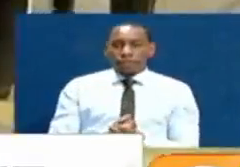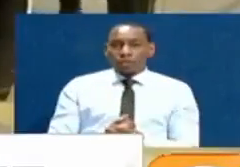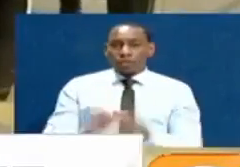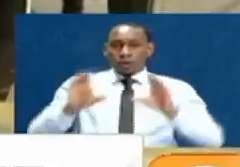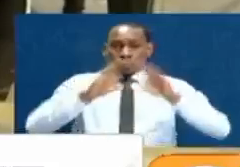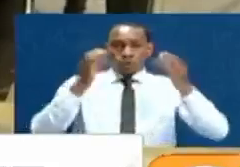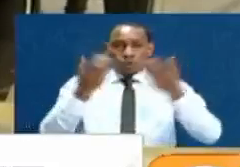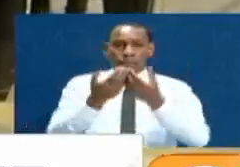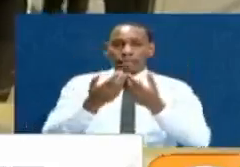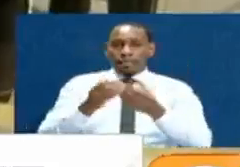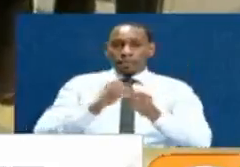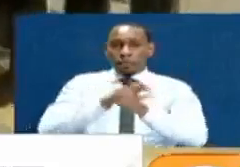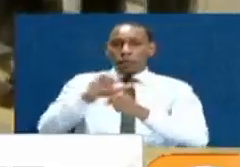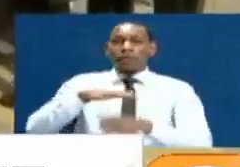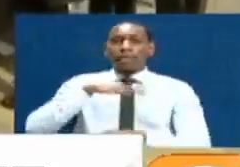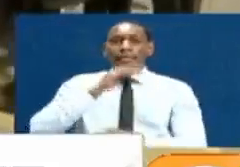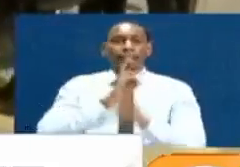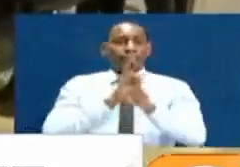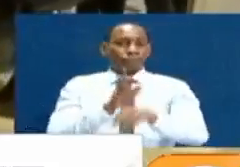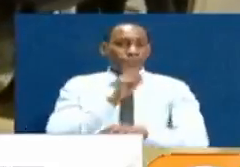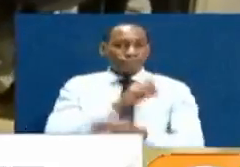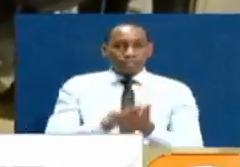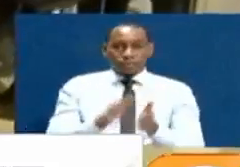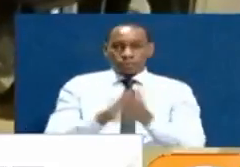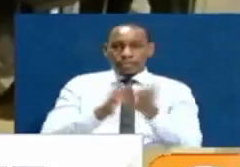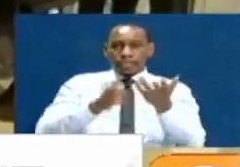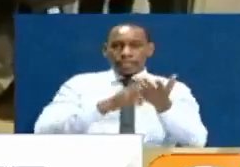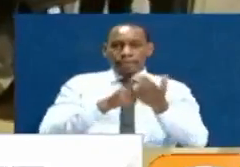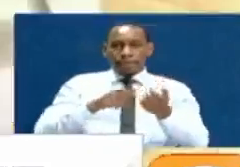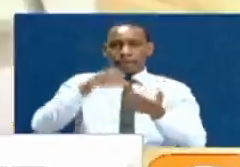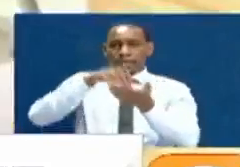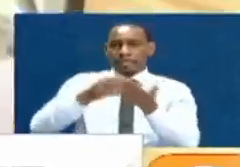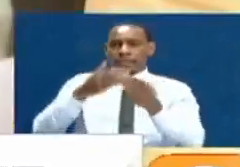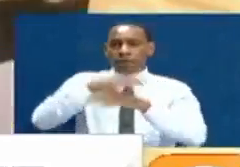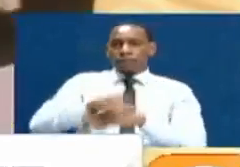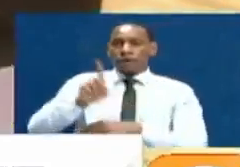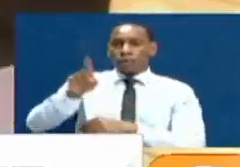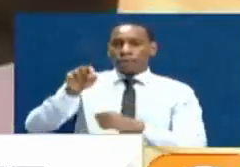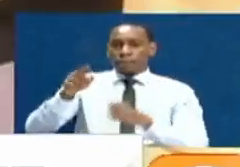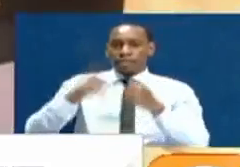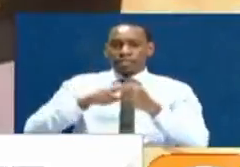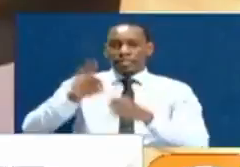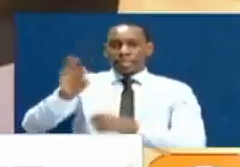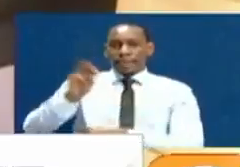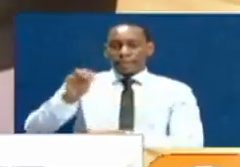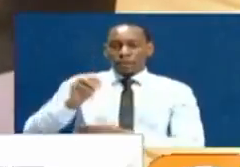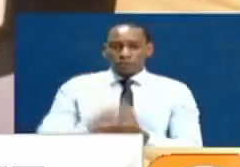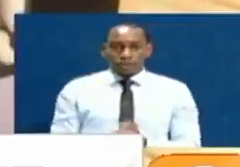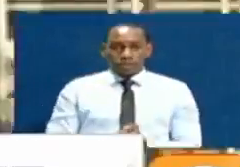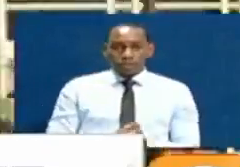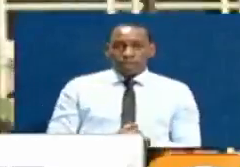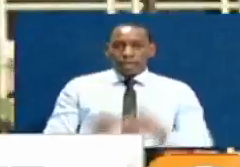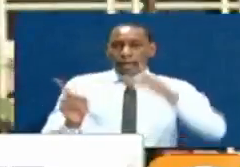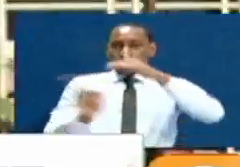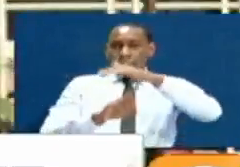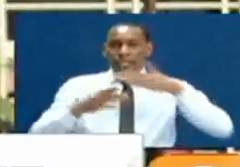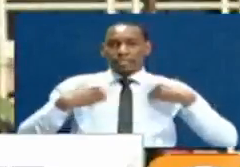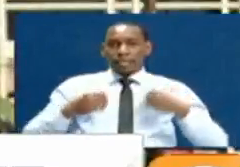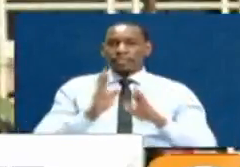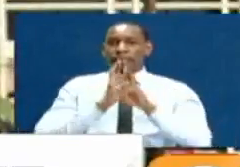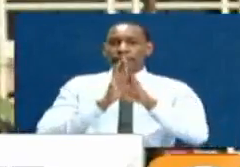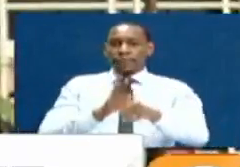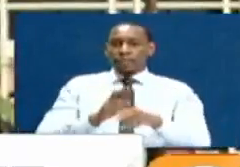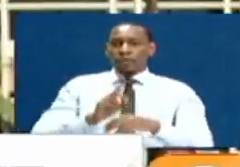96,000 COVID-19 related deaths have been reported, with the number of cases surpassing 1.63 million. With the Ministry of Health